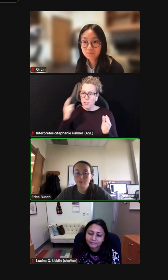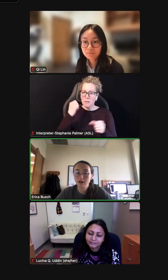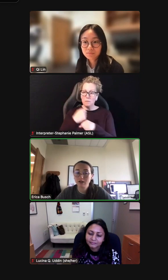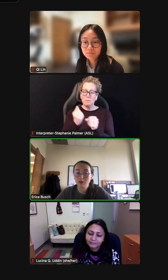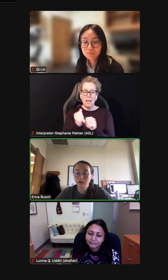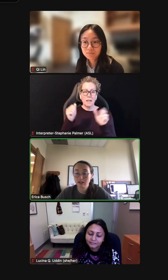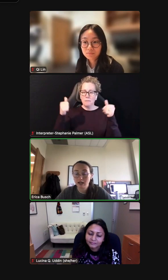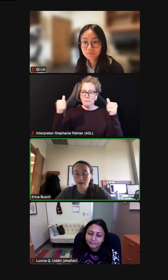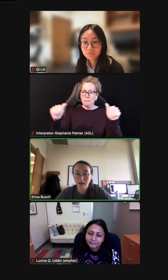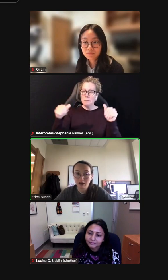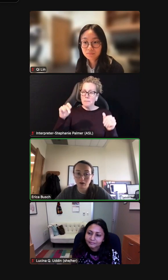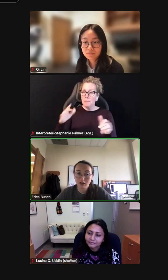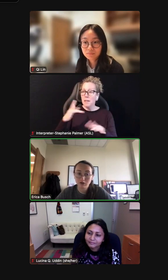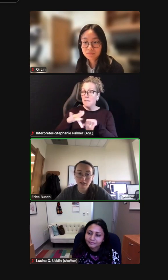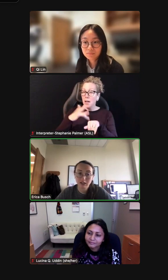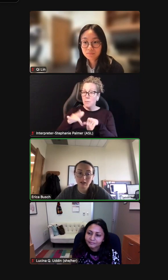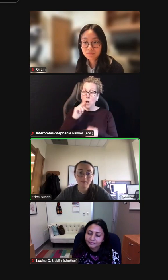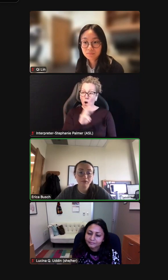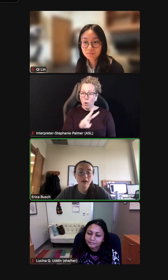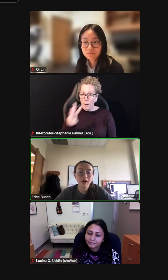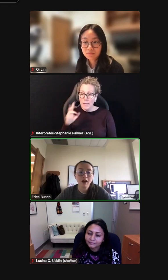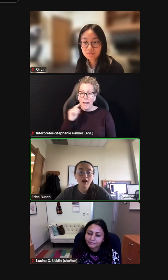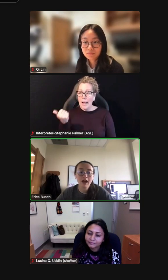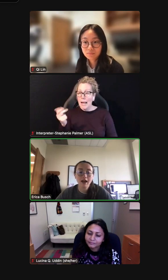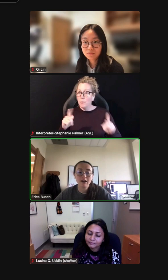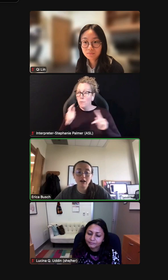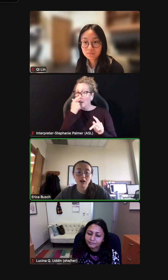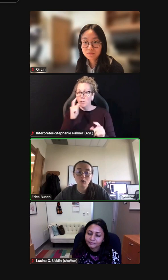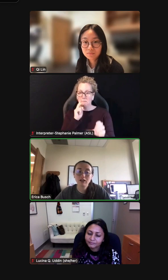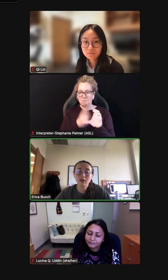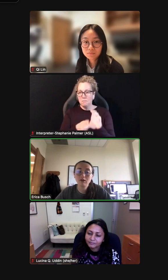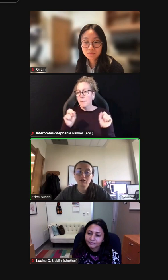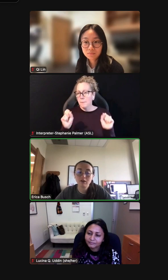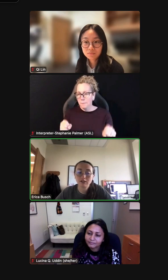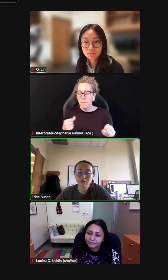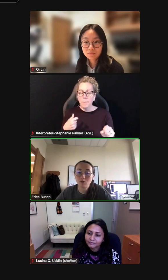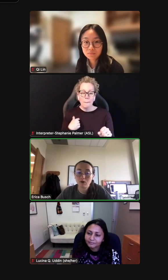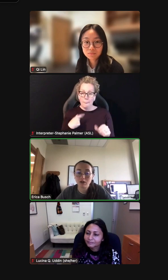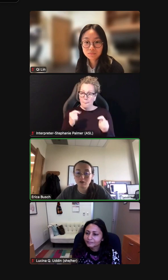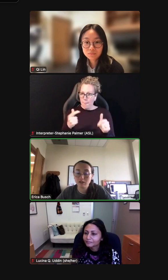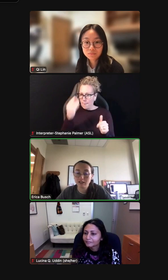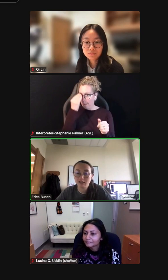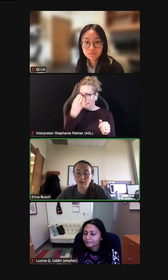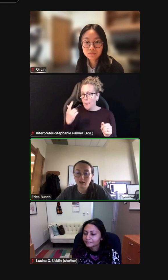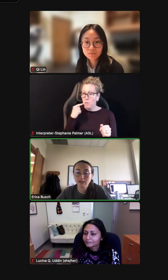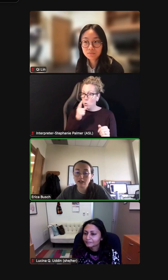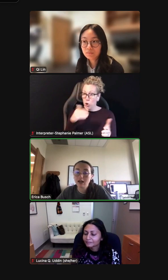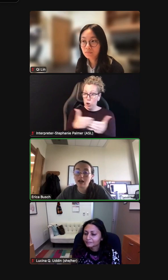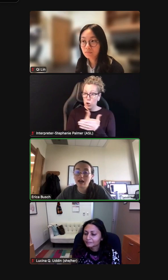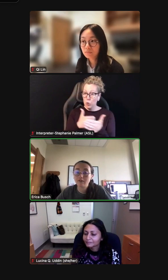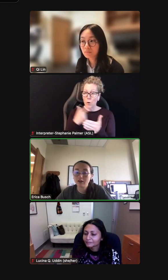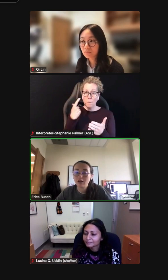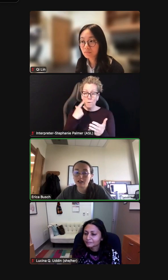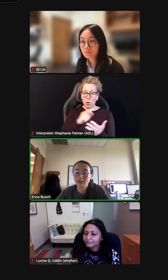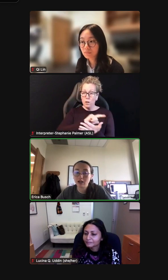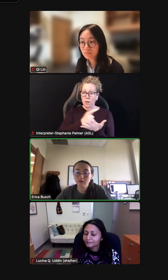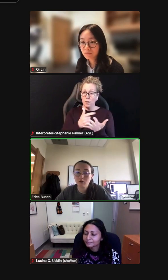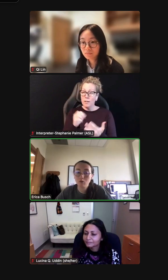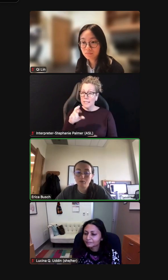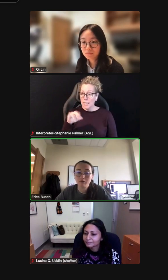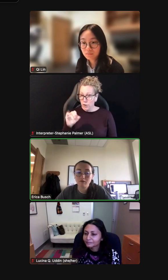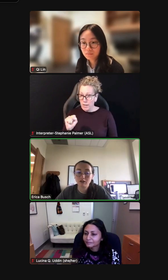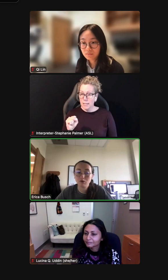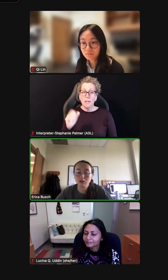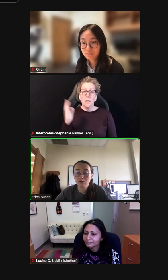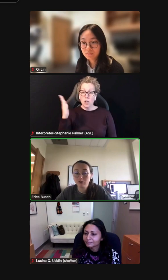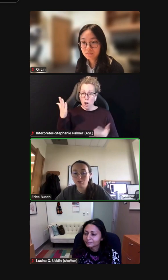and our seminars open to anybody who are interested. And a quick note to those of you who are new to this series, after the talk is over,